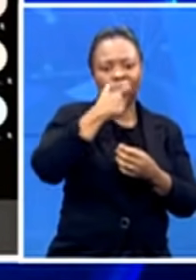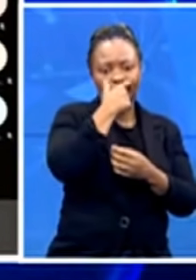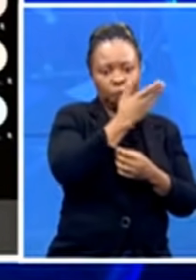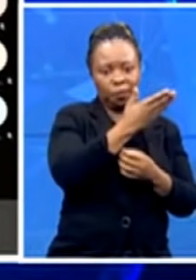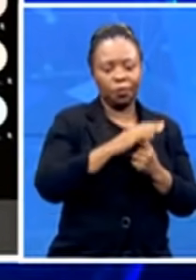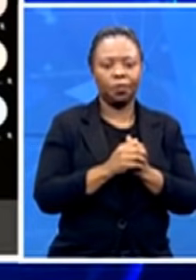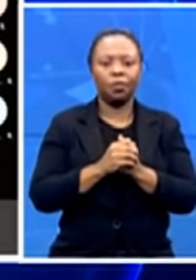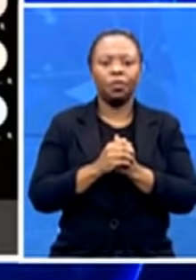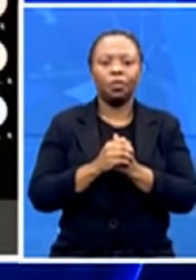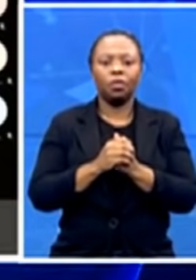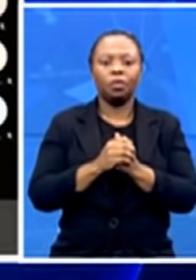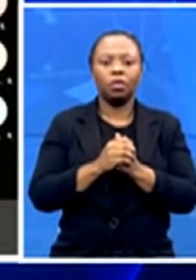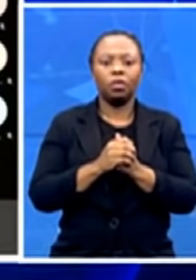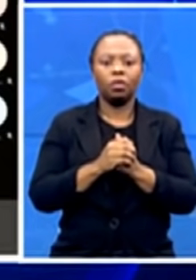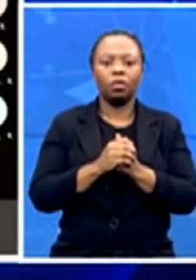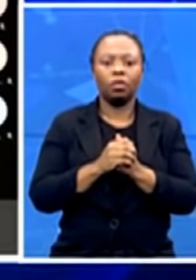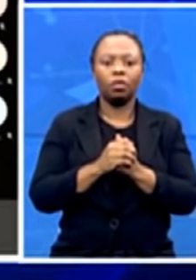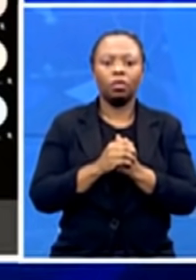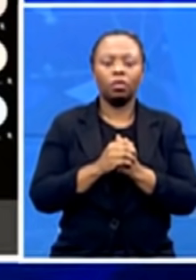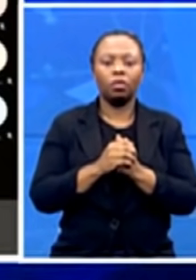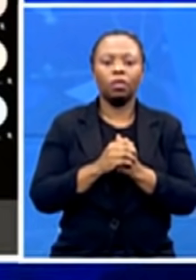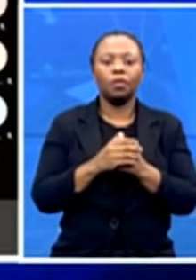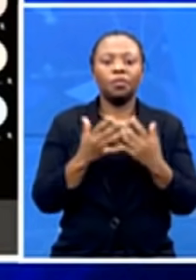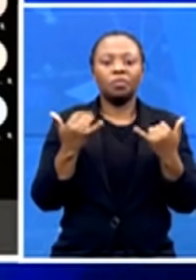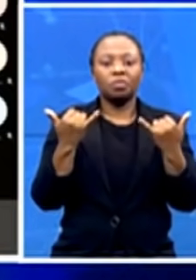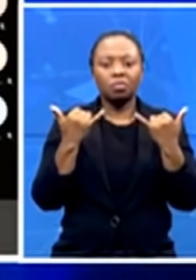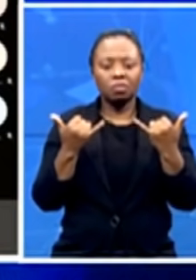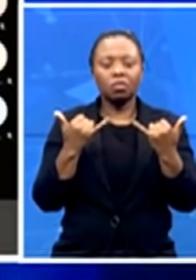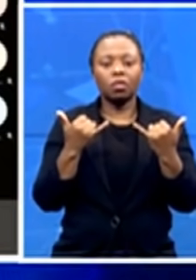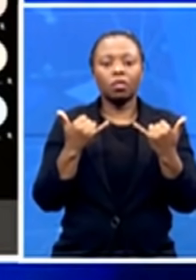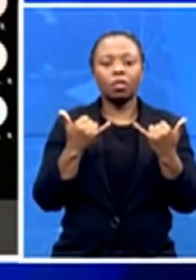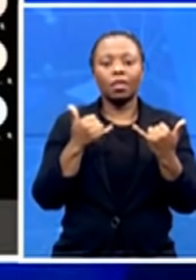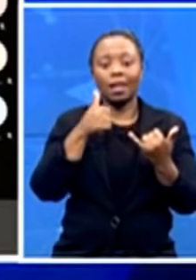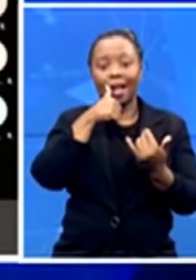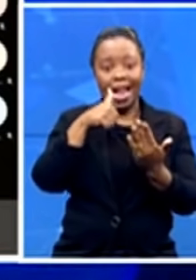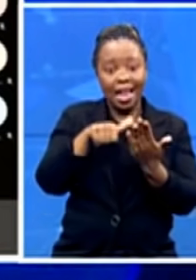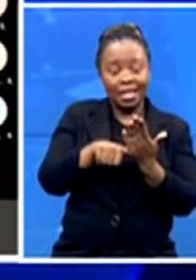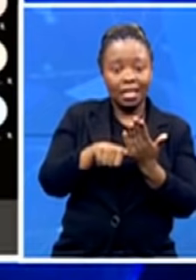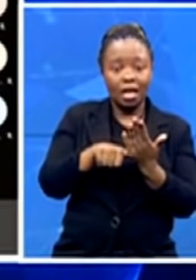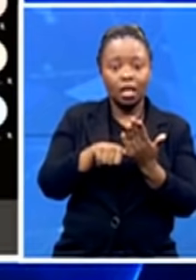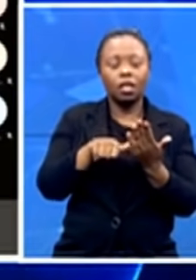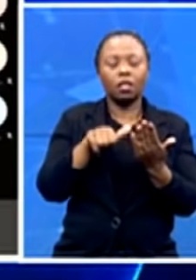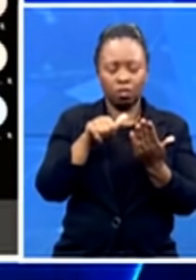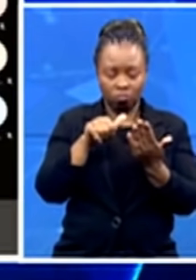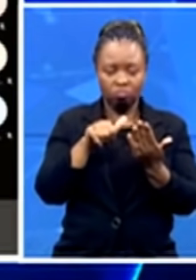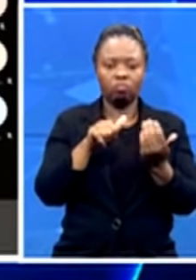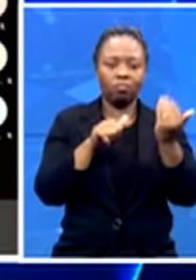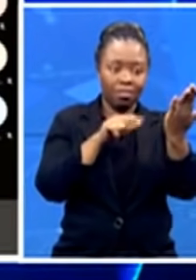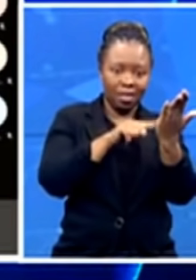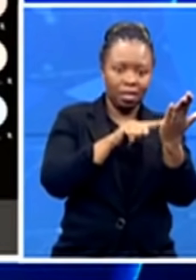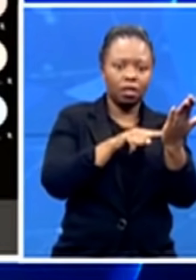withdraw Mr. Ramaphosa's suspension letter and to apologize. And on the 12th of